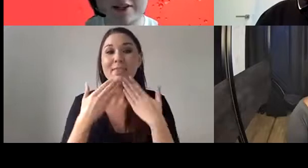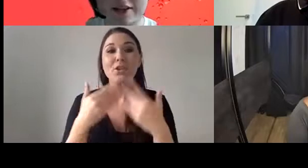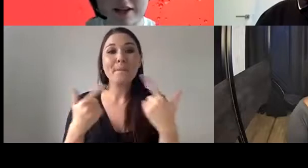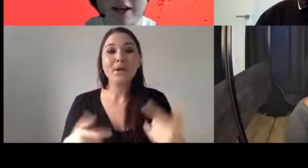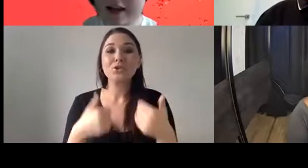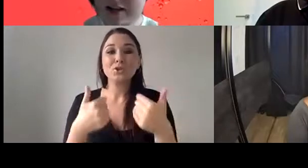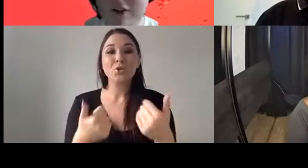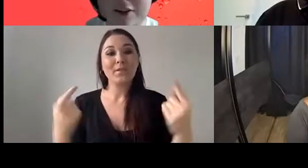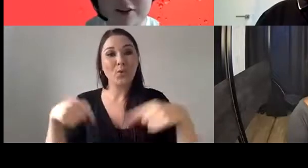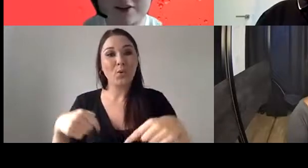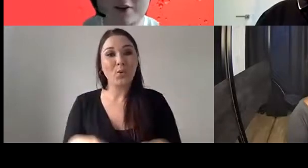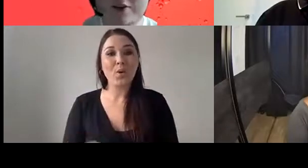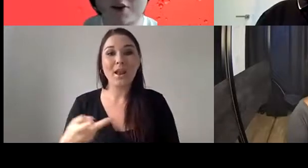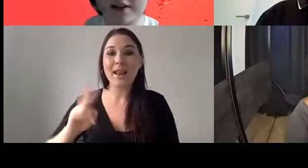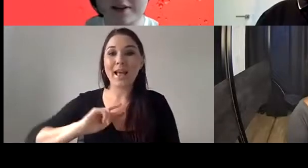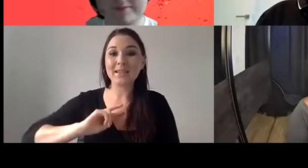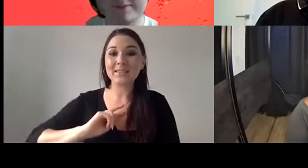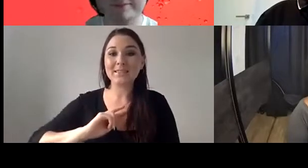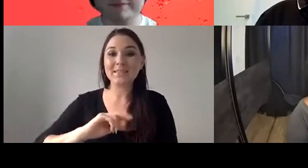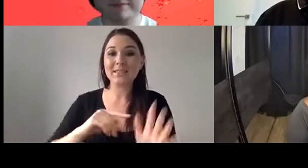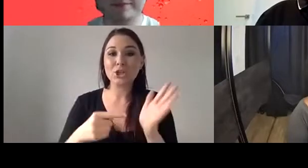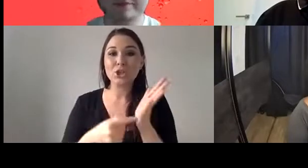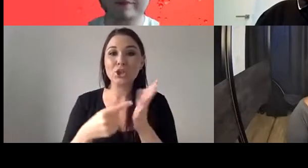well, Jessie. And next, I'd like to go to Toby.